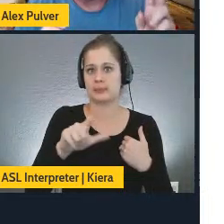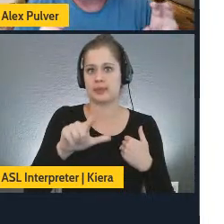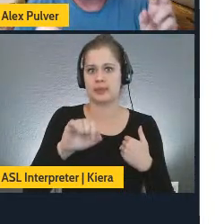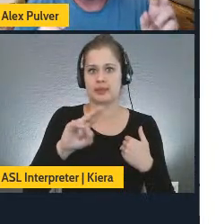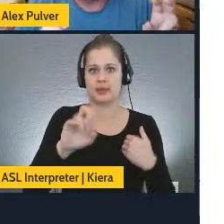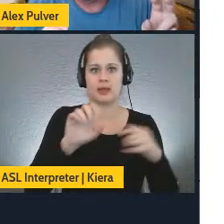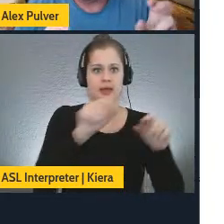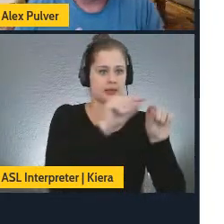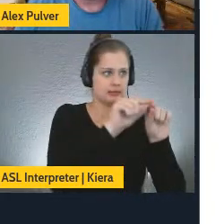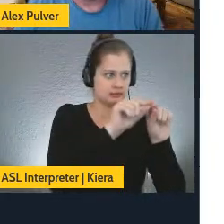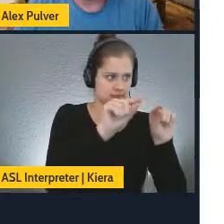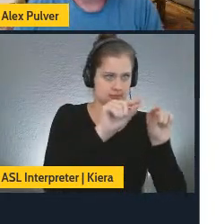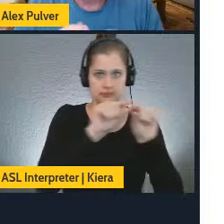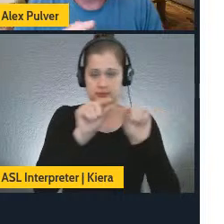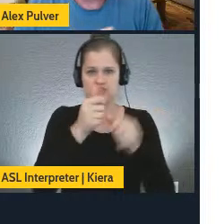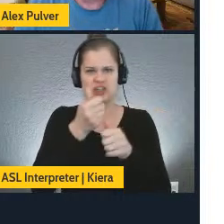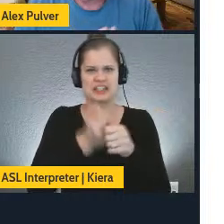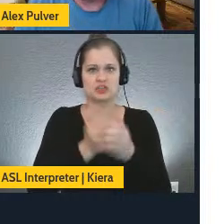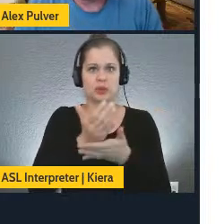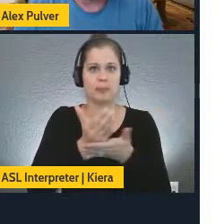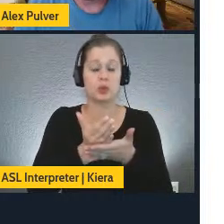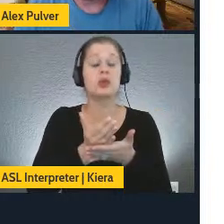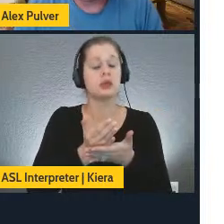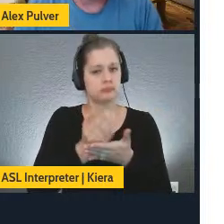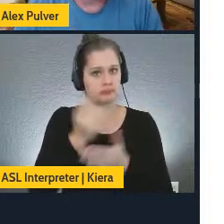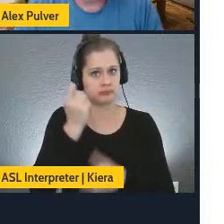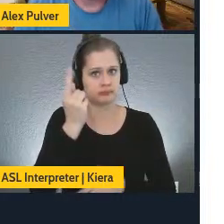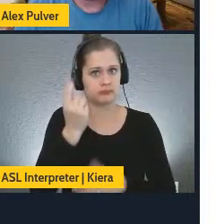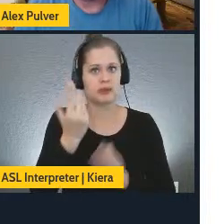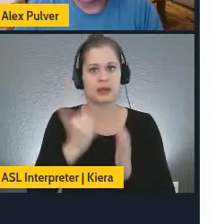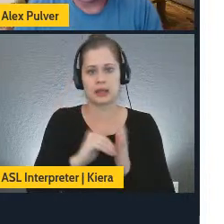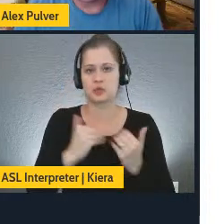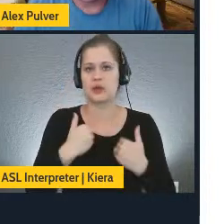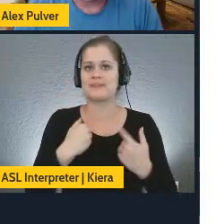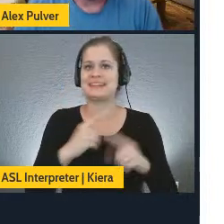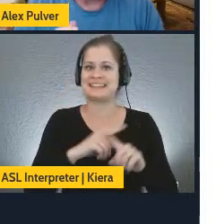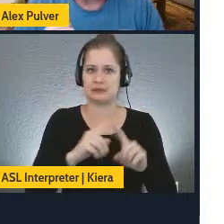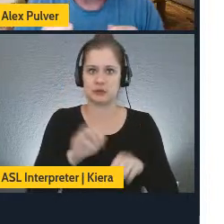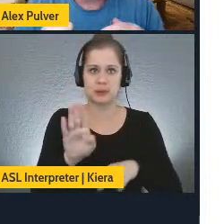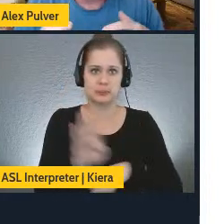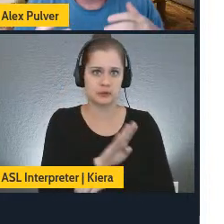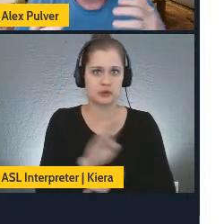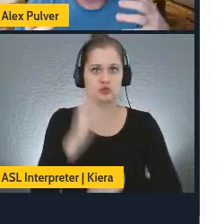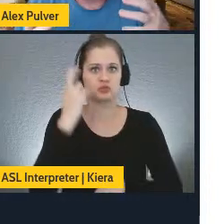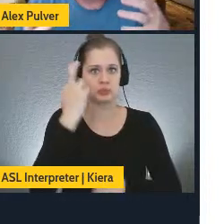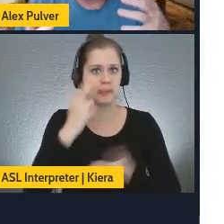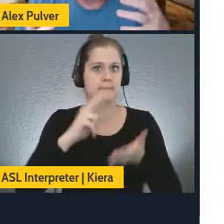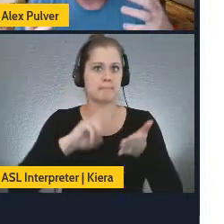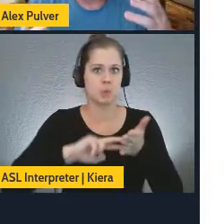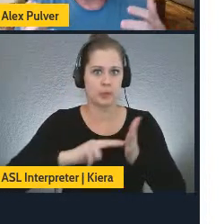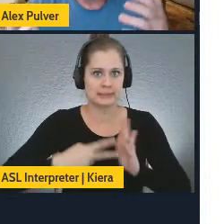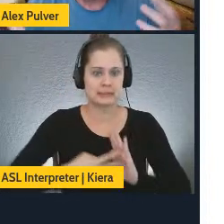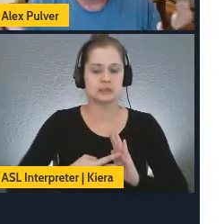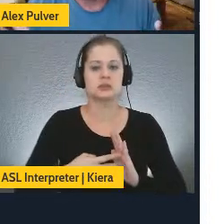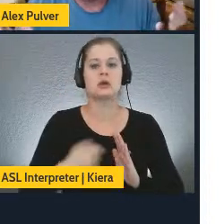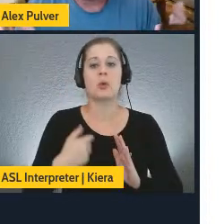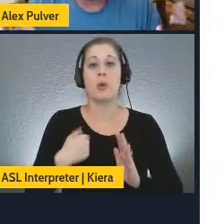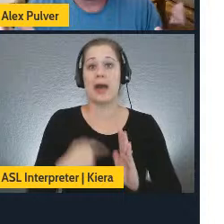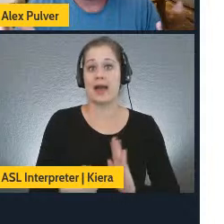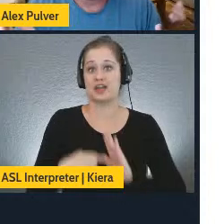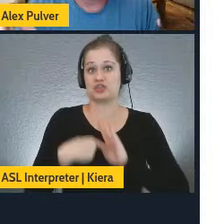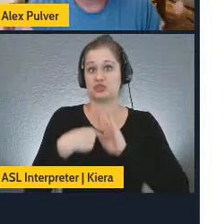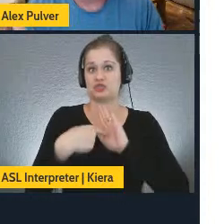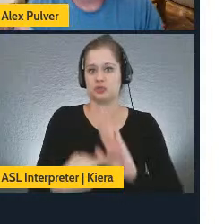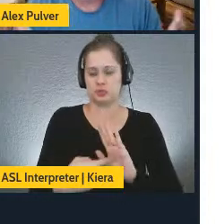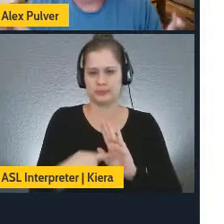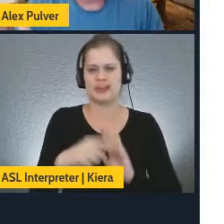to each component. Now, again, there are different business realities, different practices, and what I showed you is a trade-off analysis,